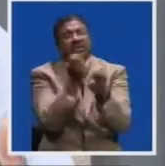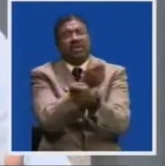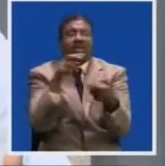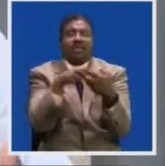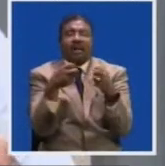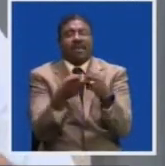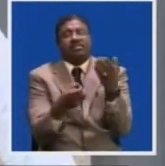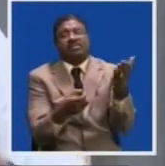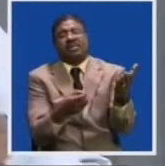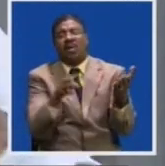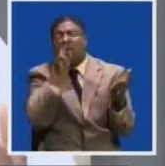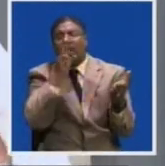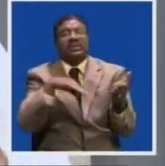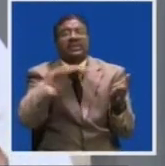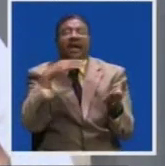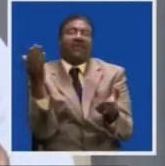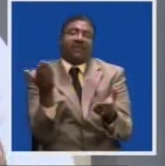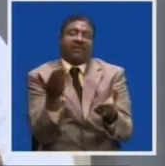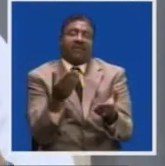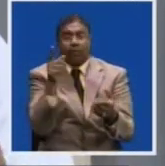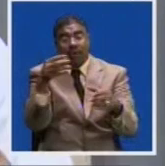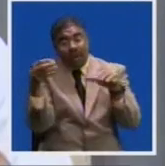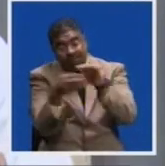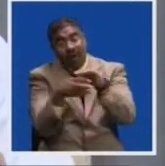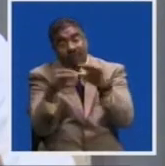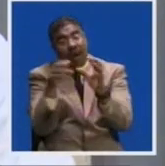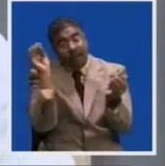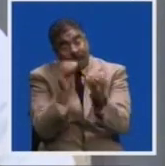enough water. So even if we invest in hydropower